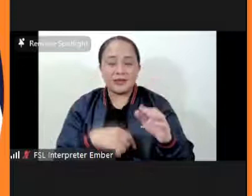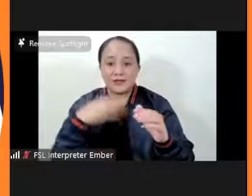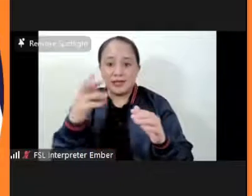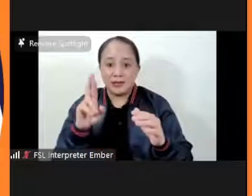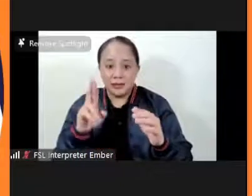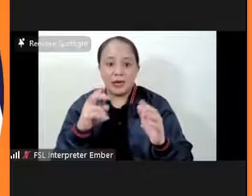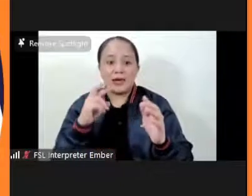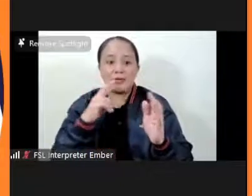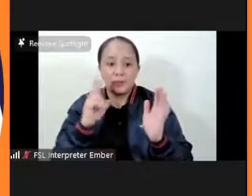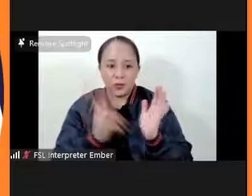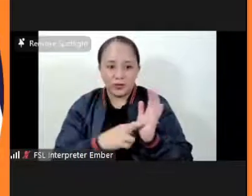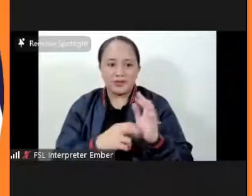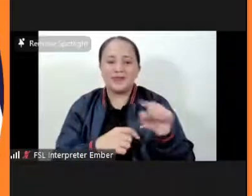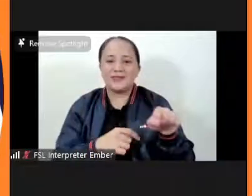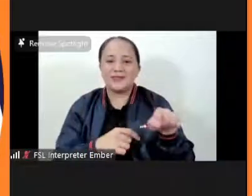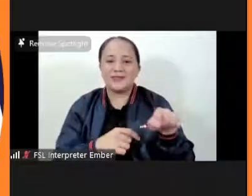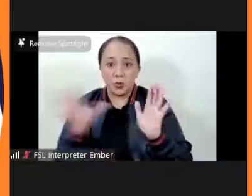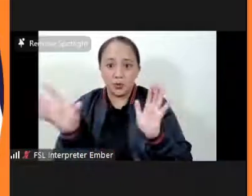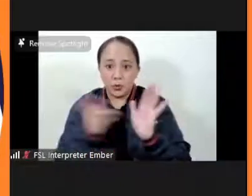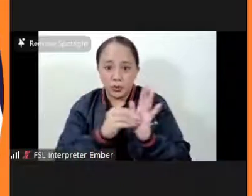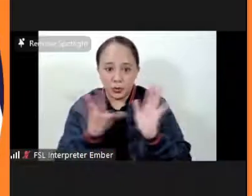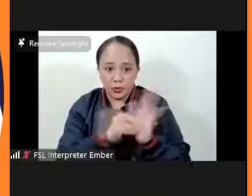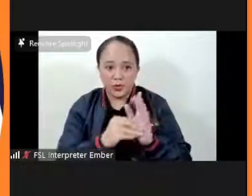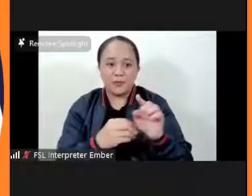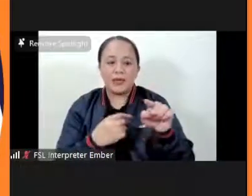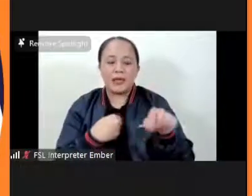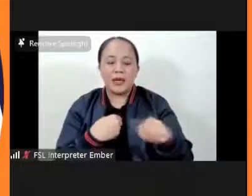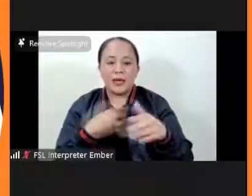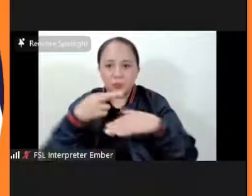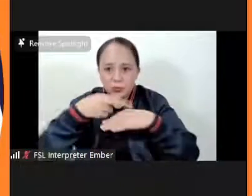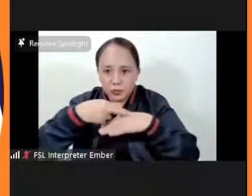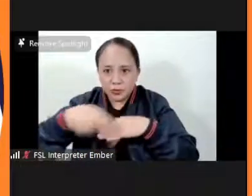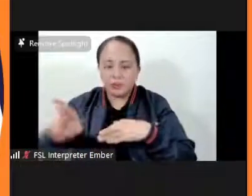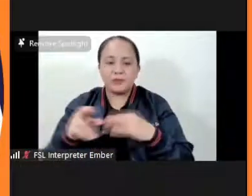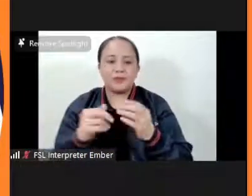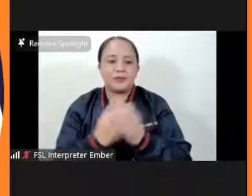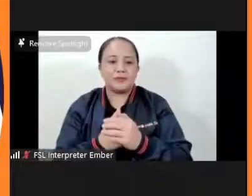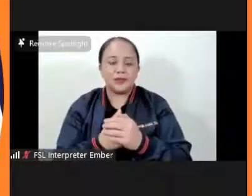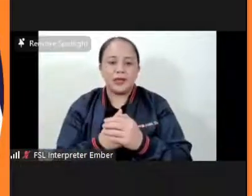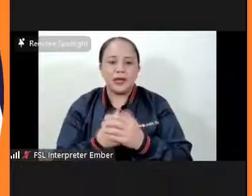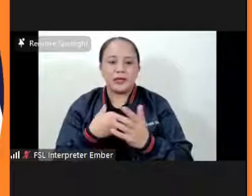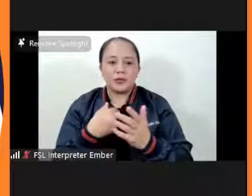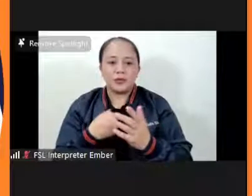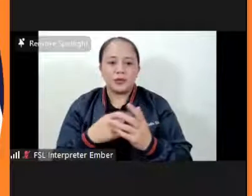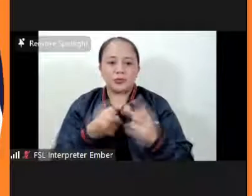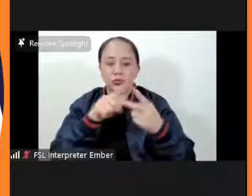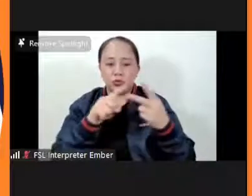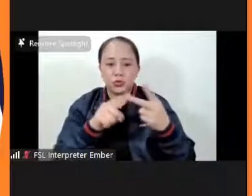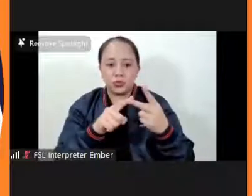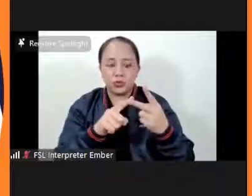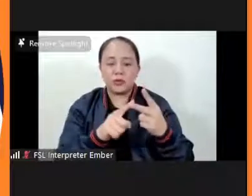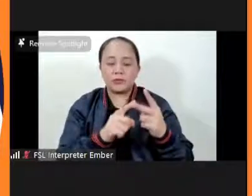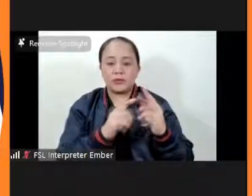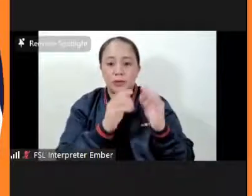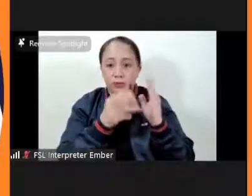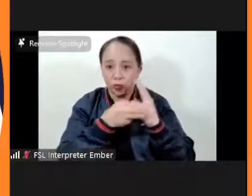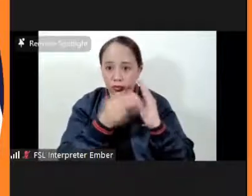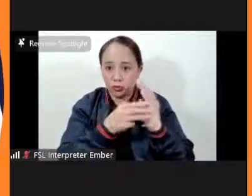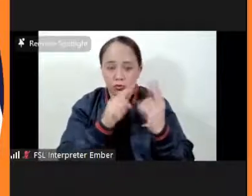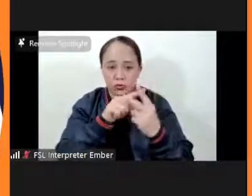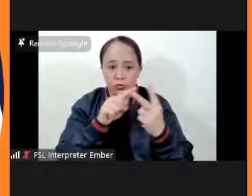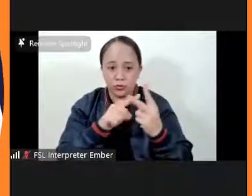reporting, recording, and referring cases of abuse. It has 2 self-instructional modules